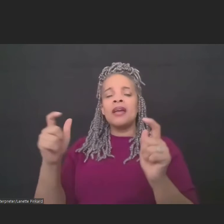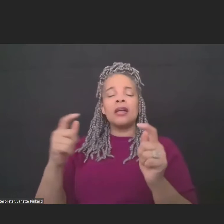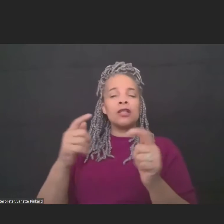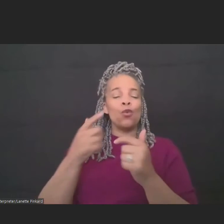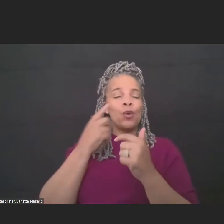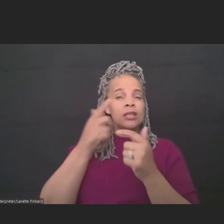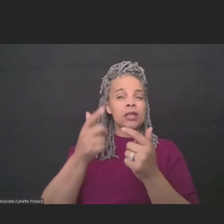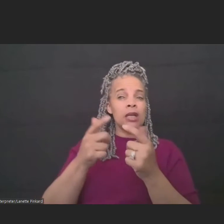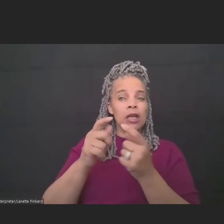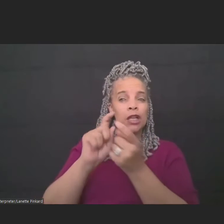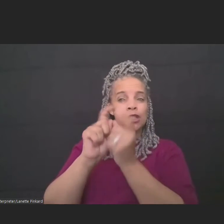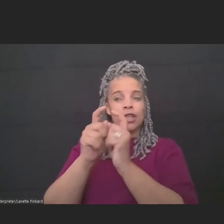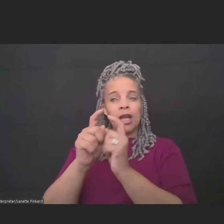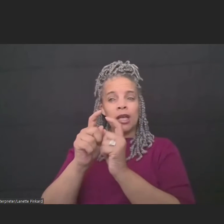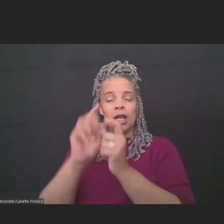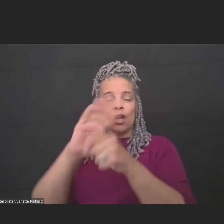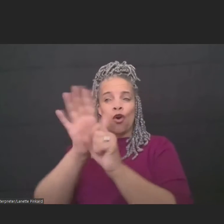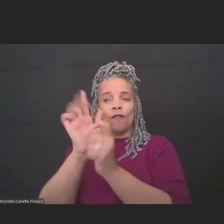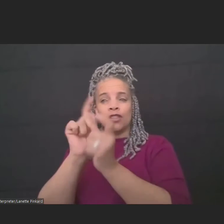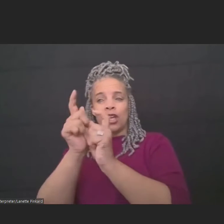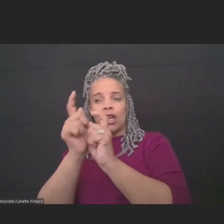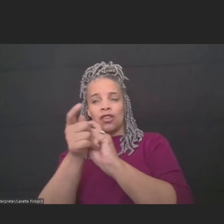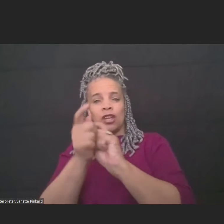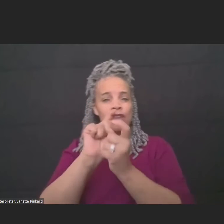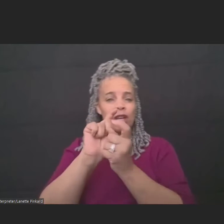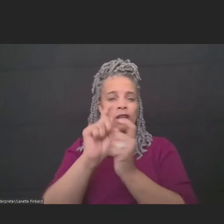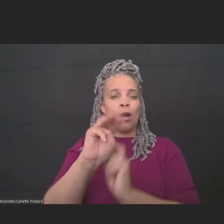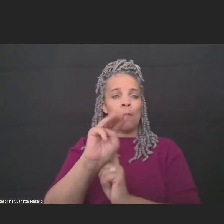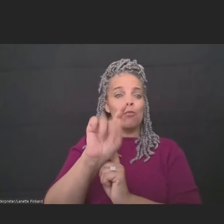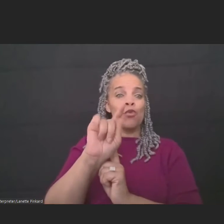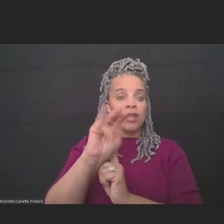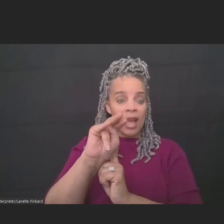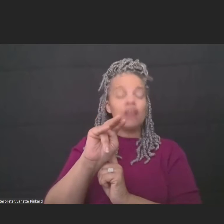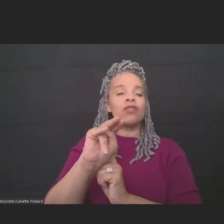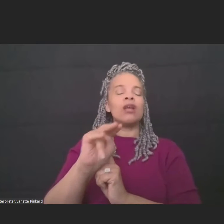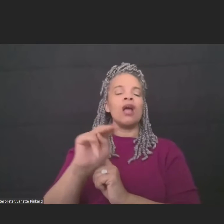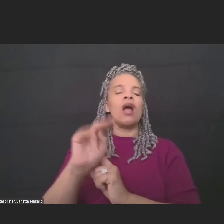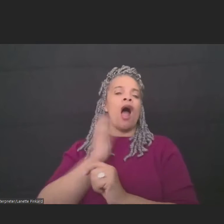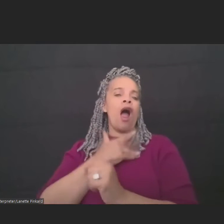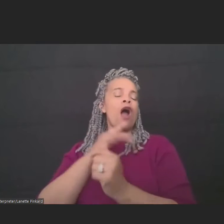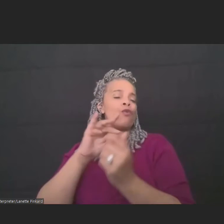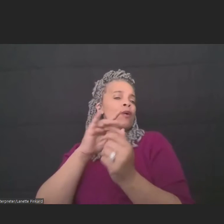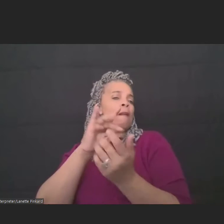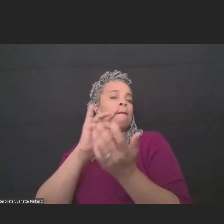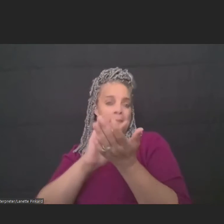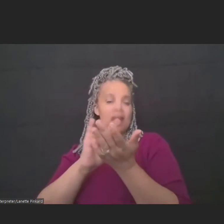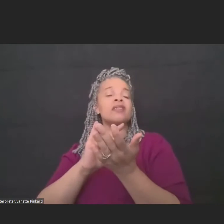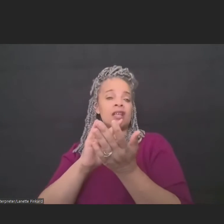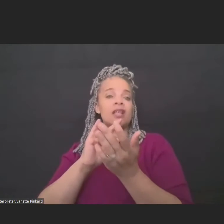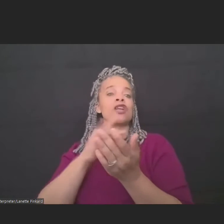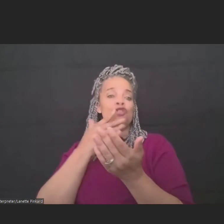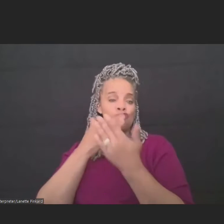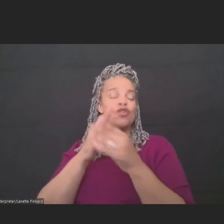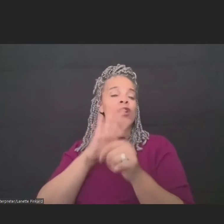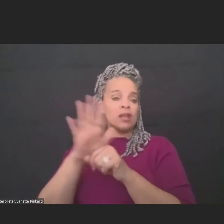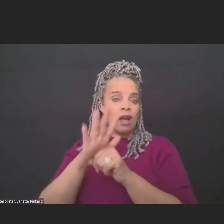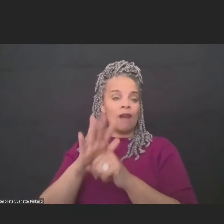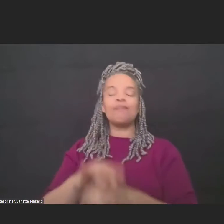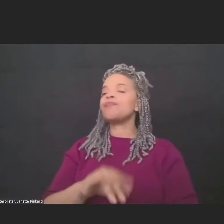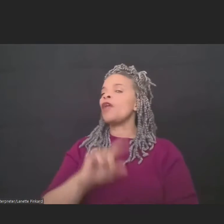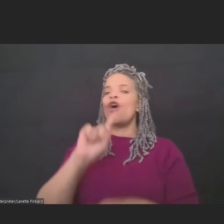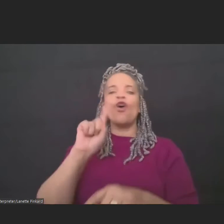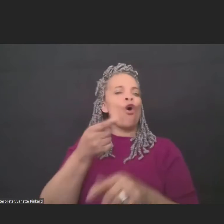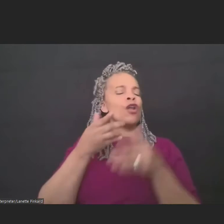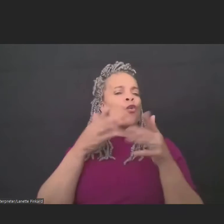those mutations. But really, the only way viruses mutate, and viruses mutate on replication. When